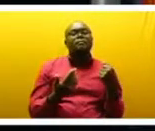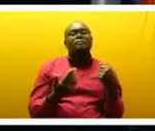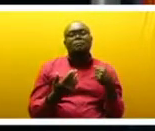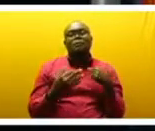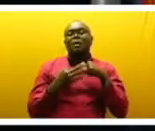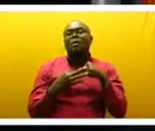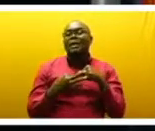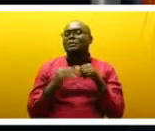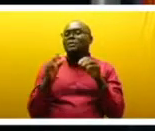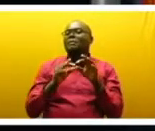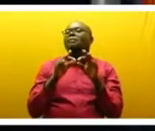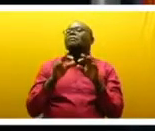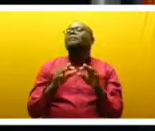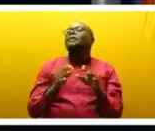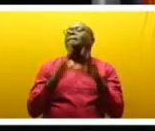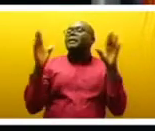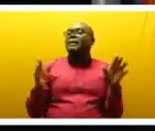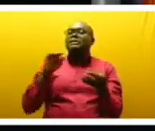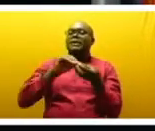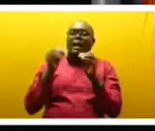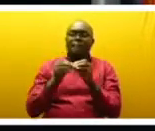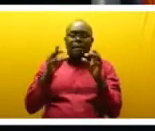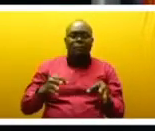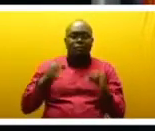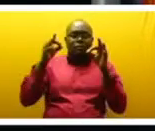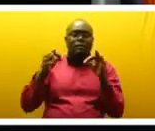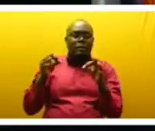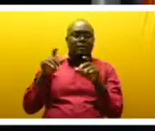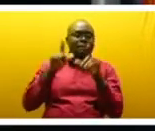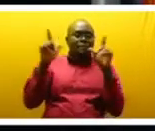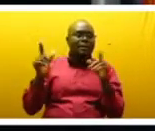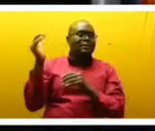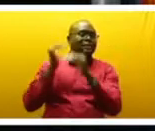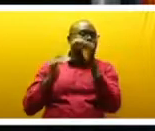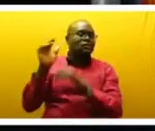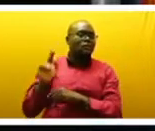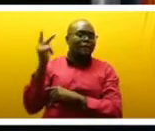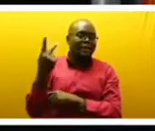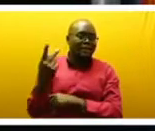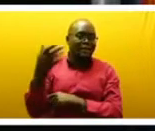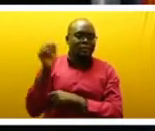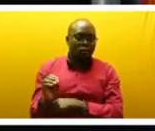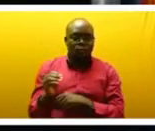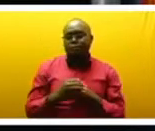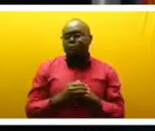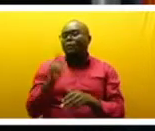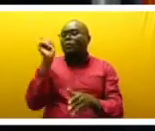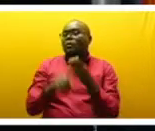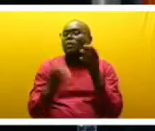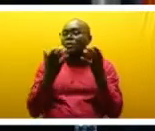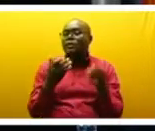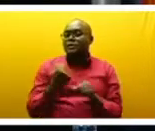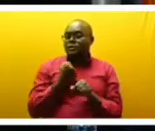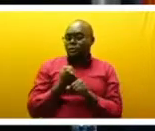number of postponements in the history of Kenya. So what should we do?